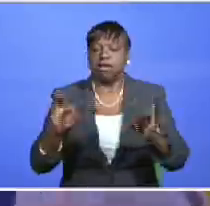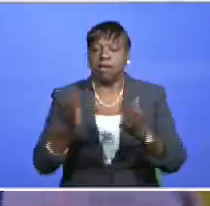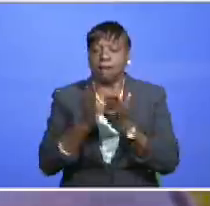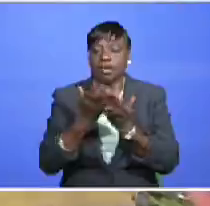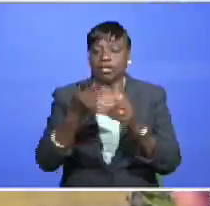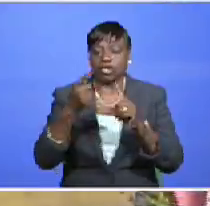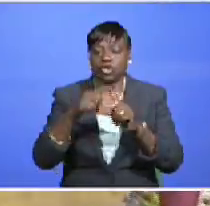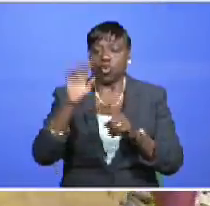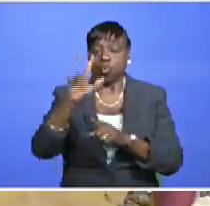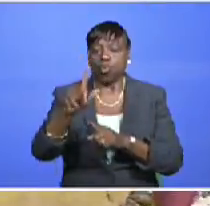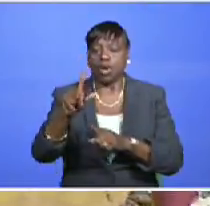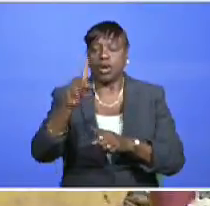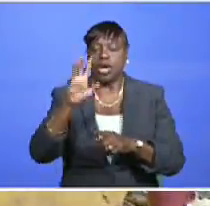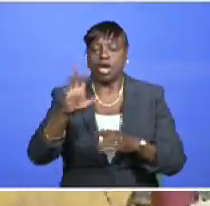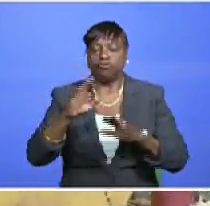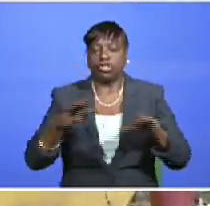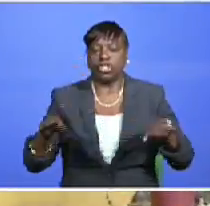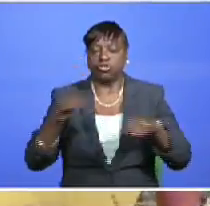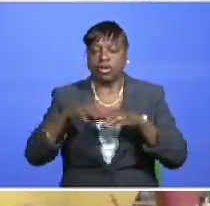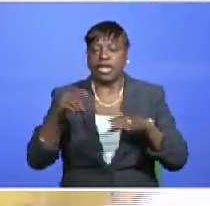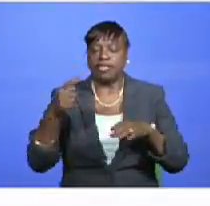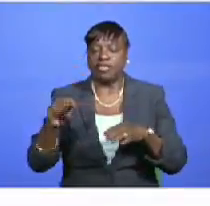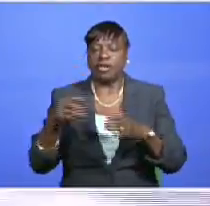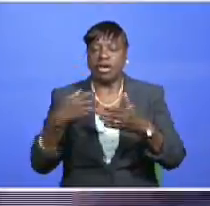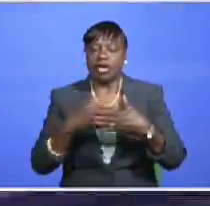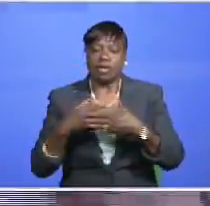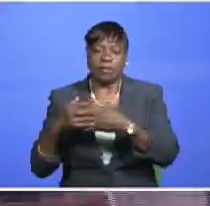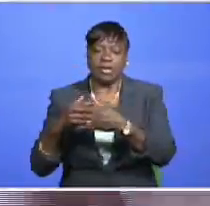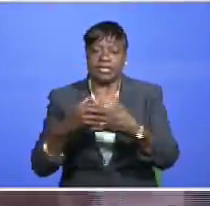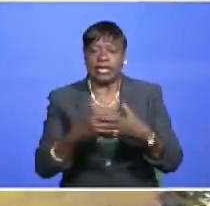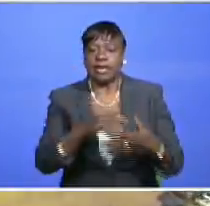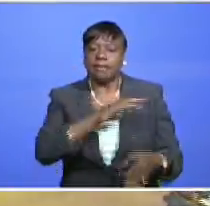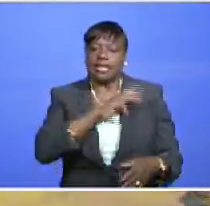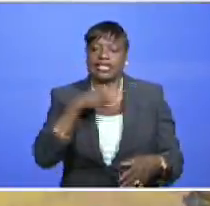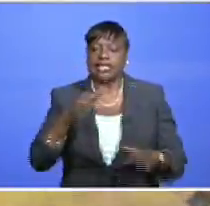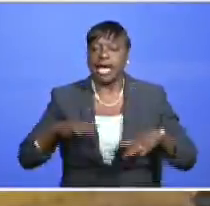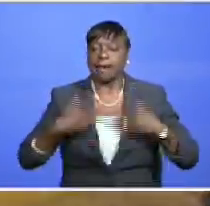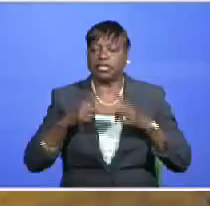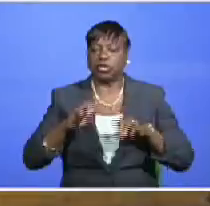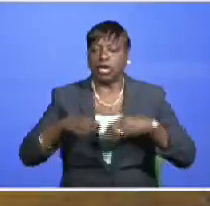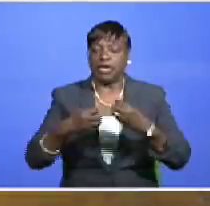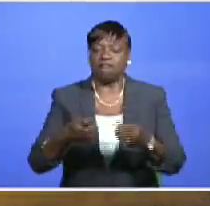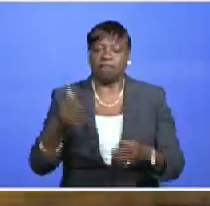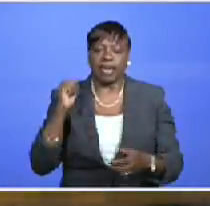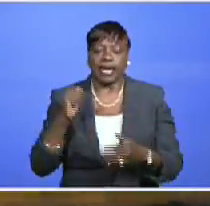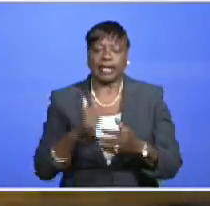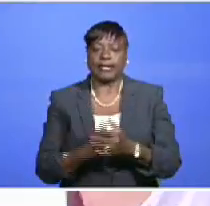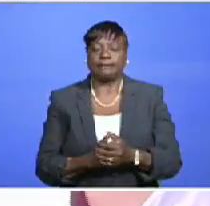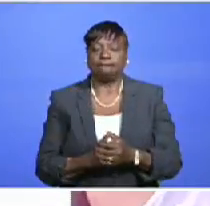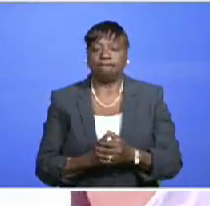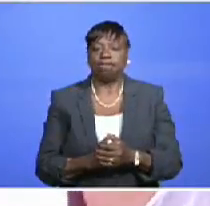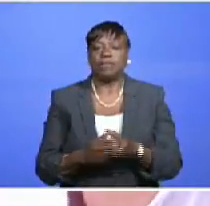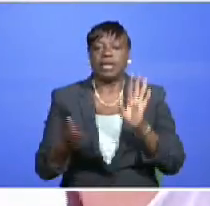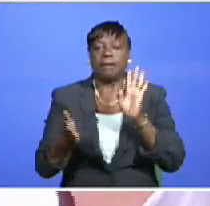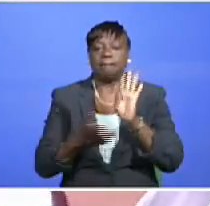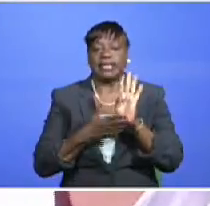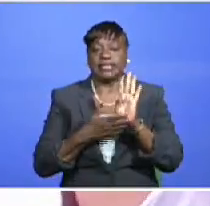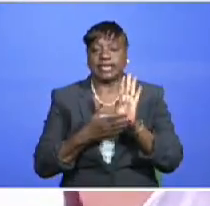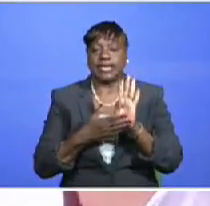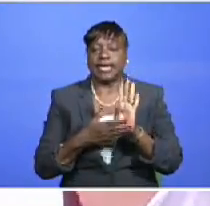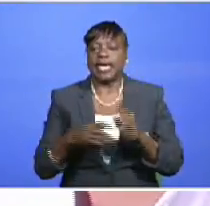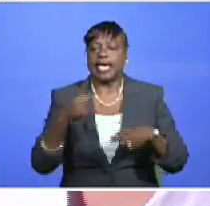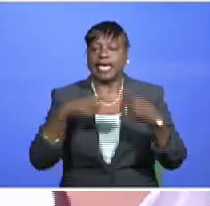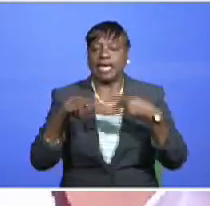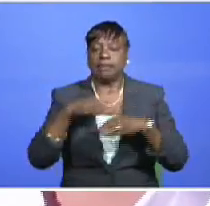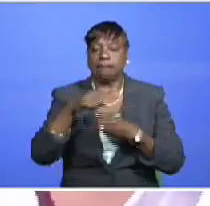community. McKinney, who grew up in the area, says he was happy to give back. Chasers basically came about with using